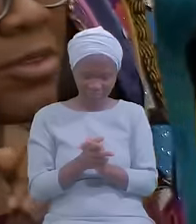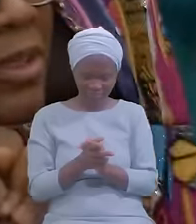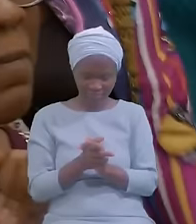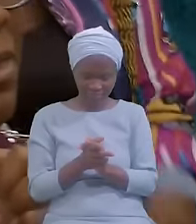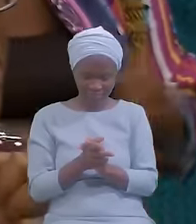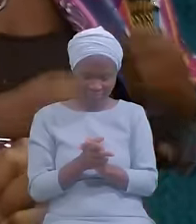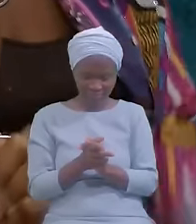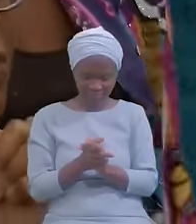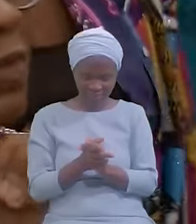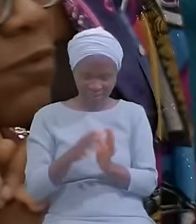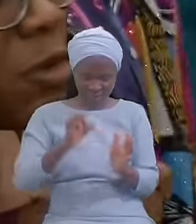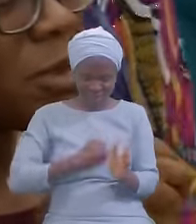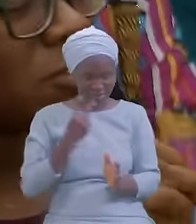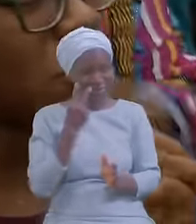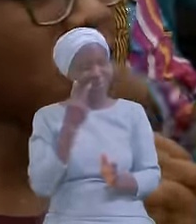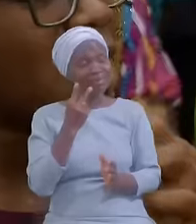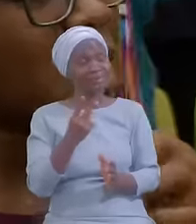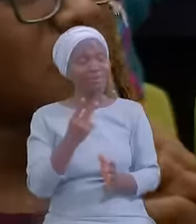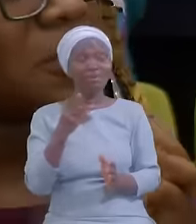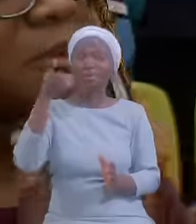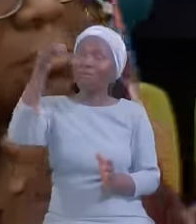I see God's favor.